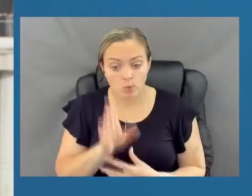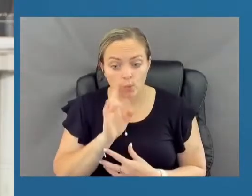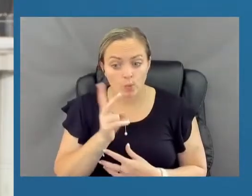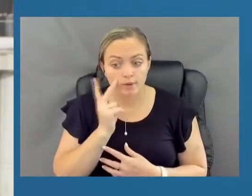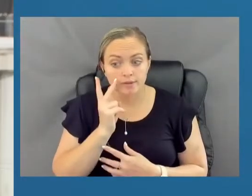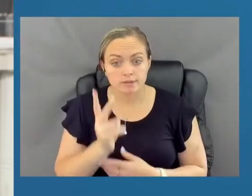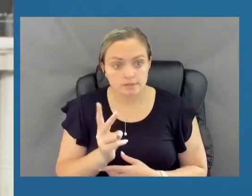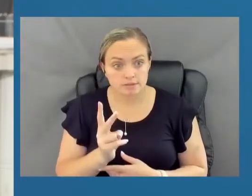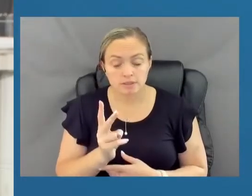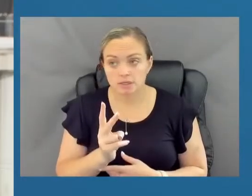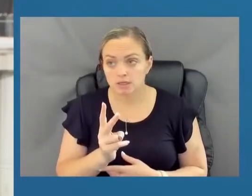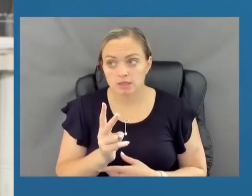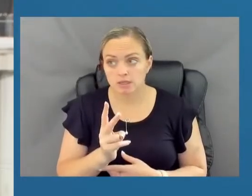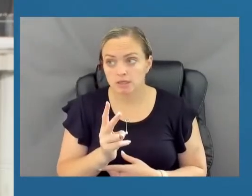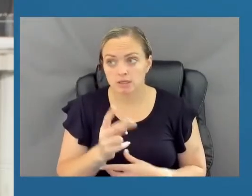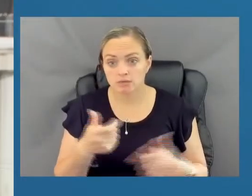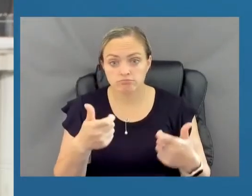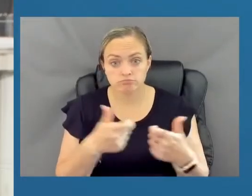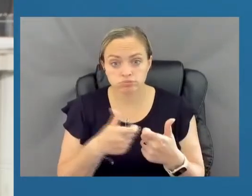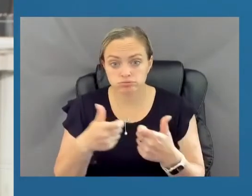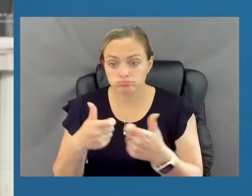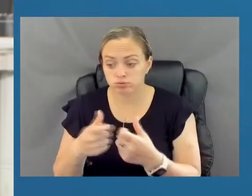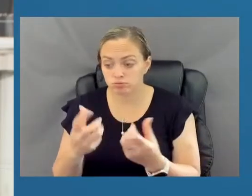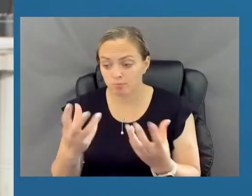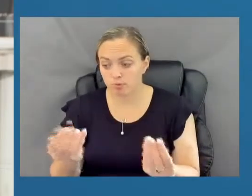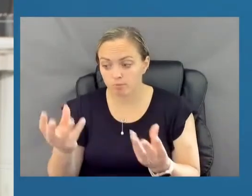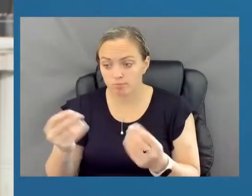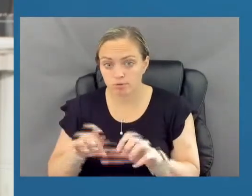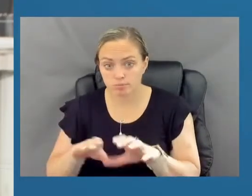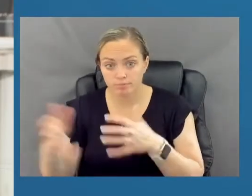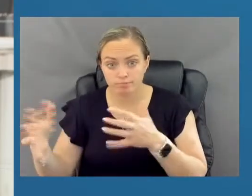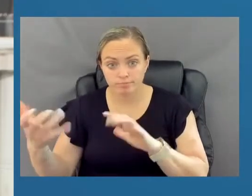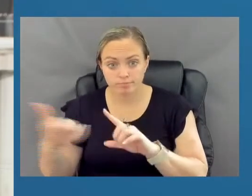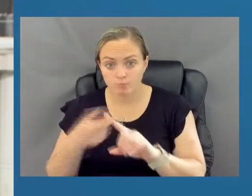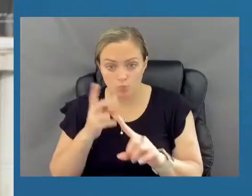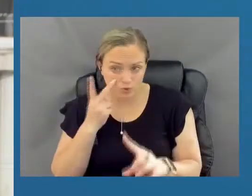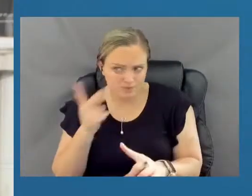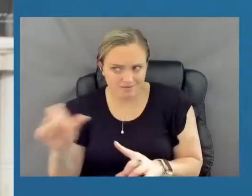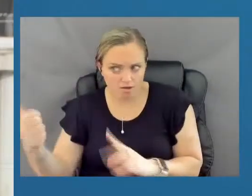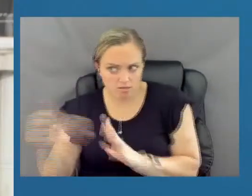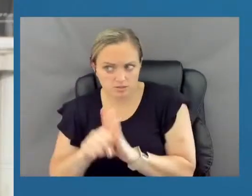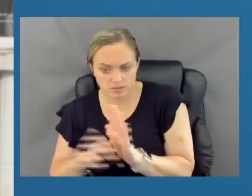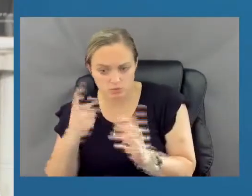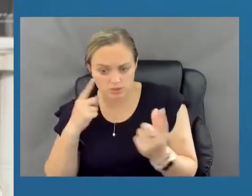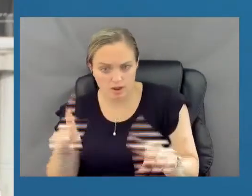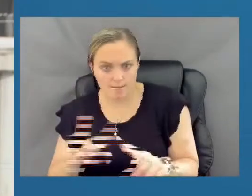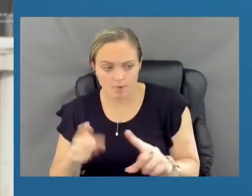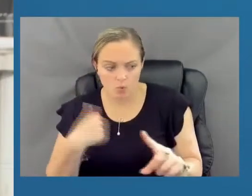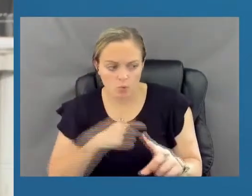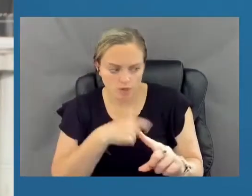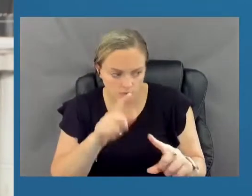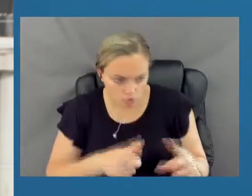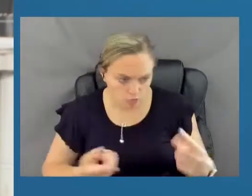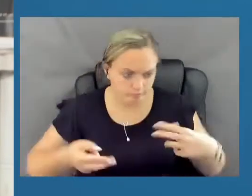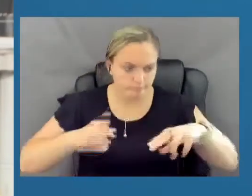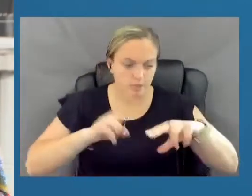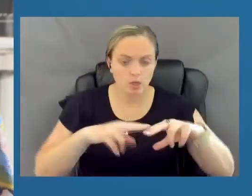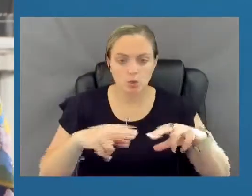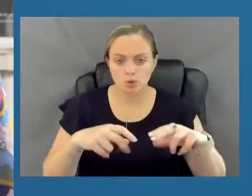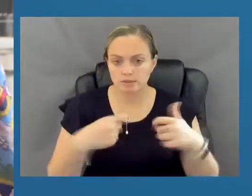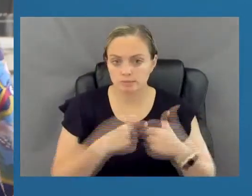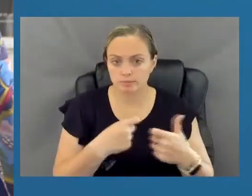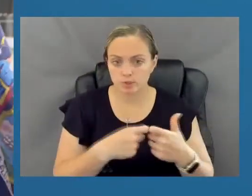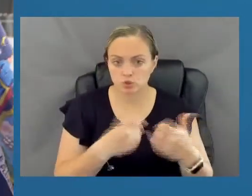rolling blackouts and other disruptions. You see them in other states. We must radically increase supply starting